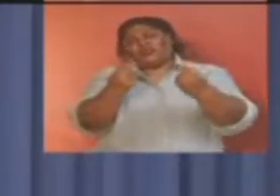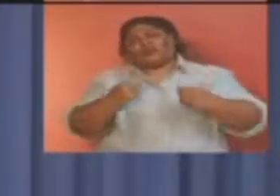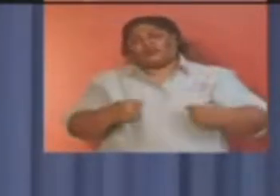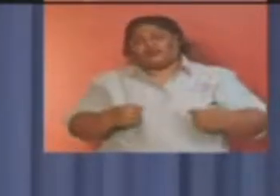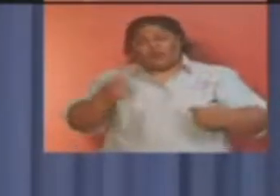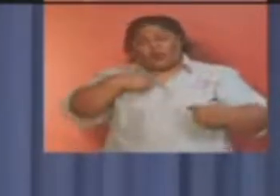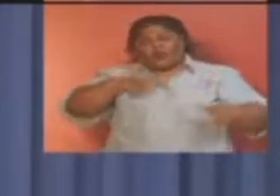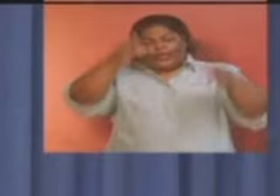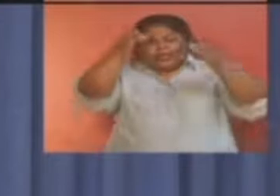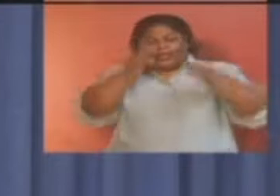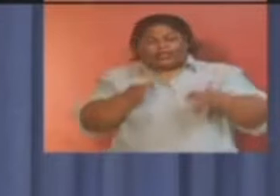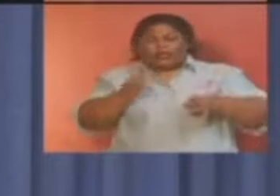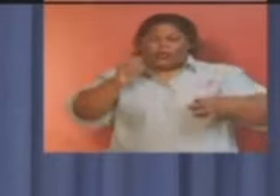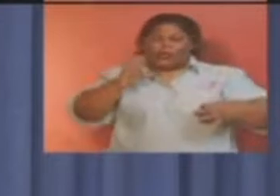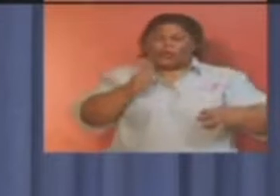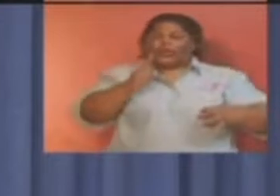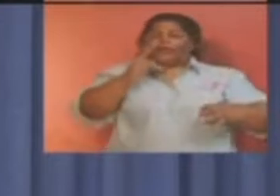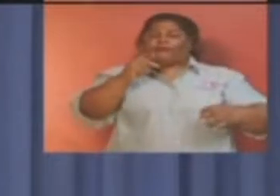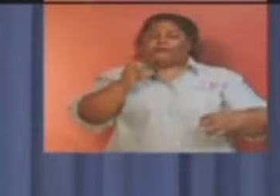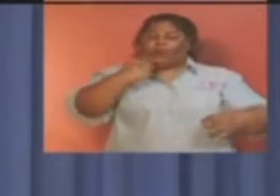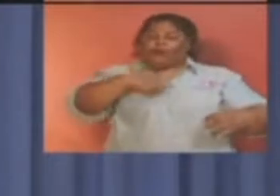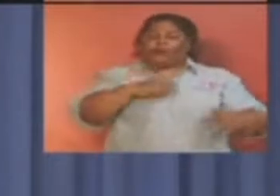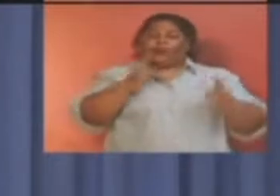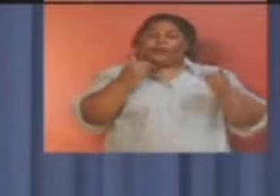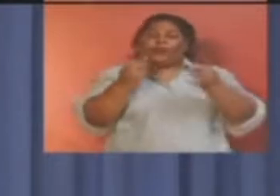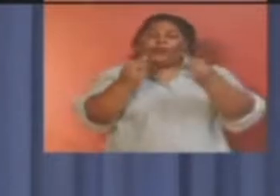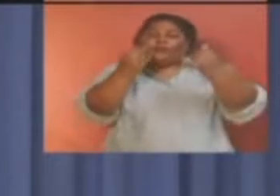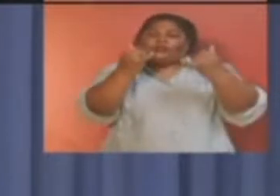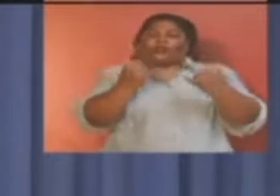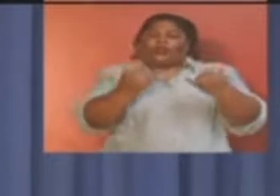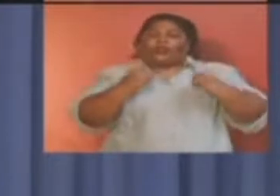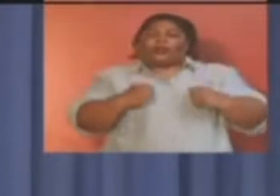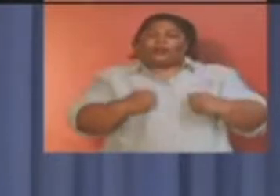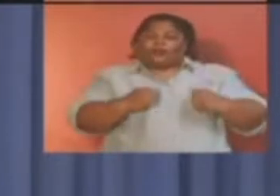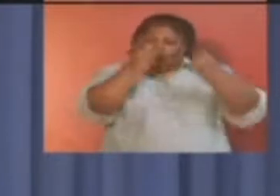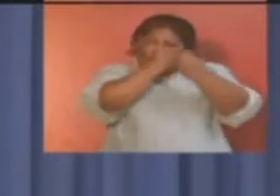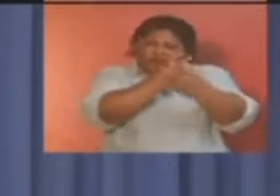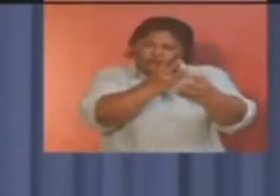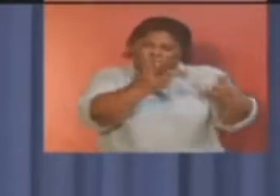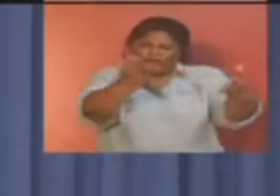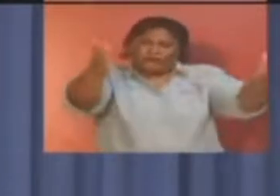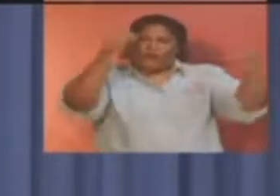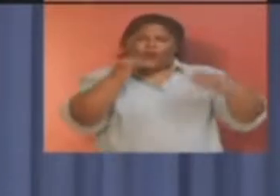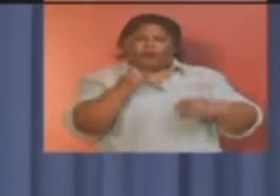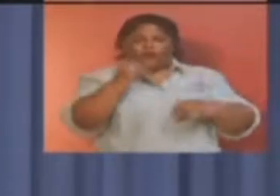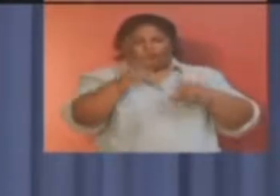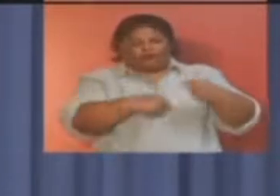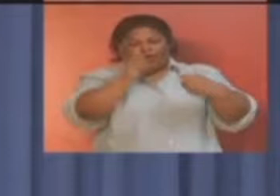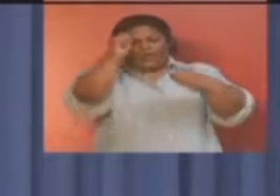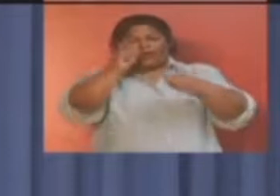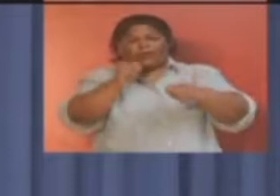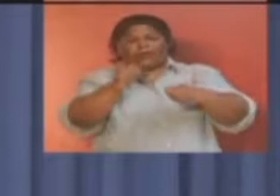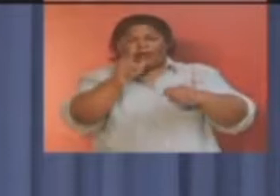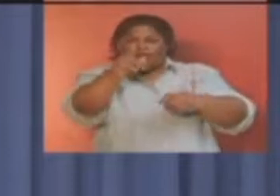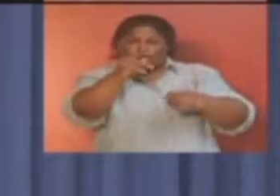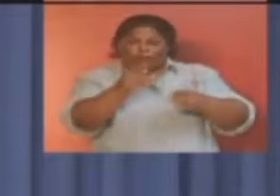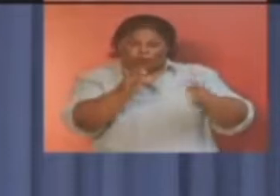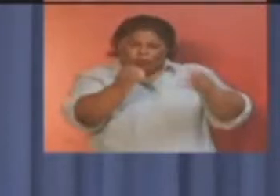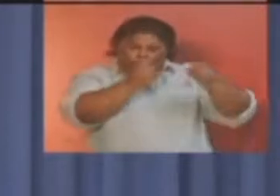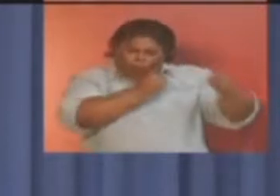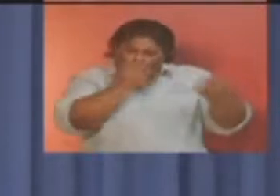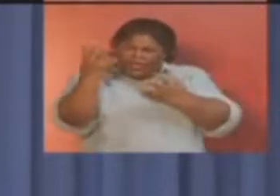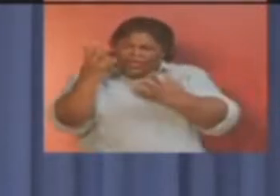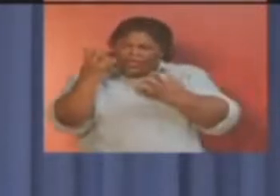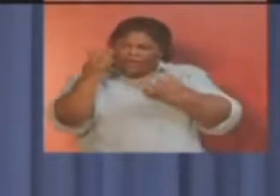them to be observed, and bringing us a pullback